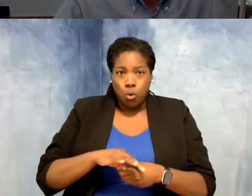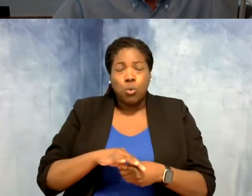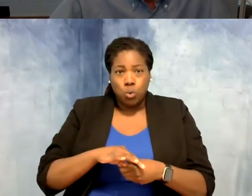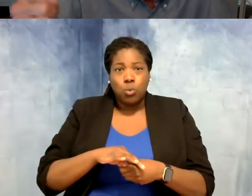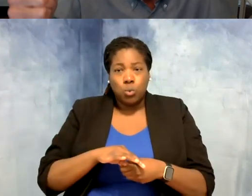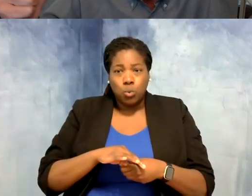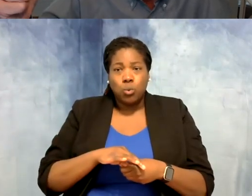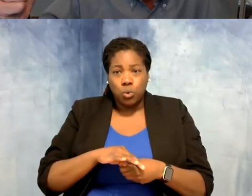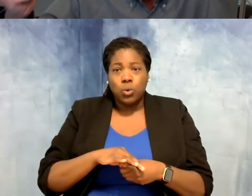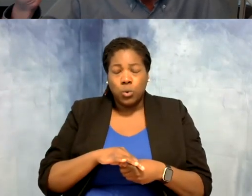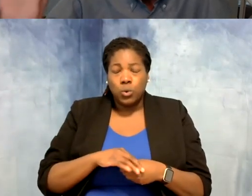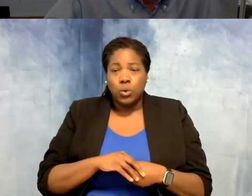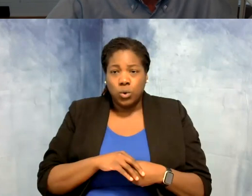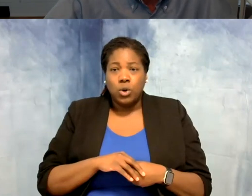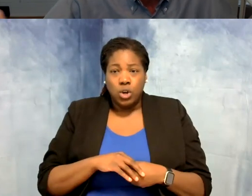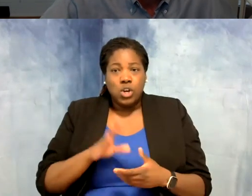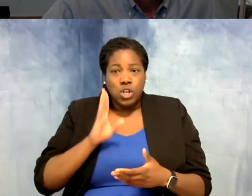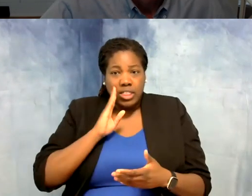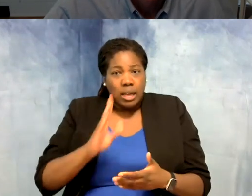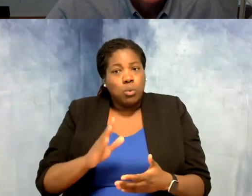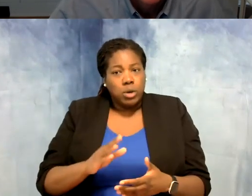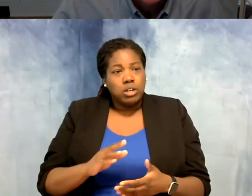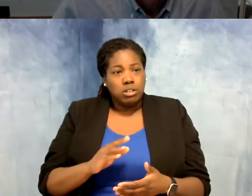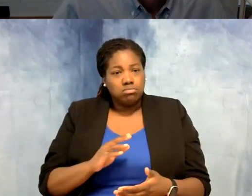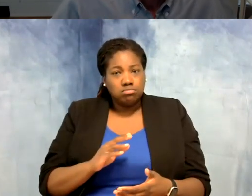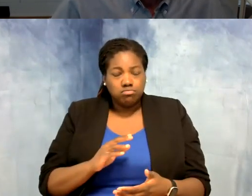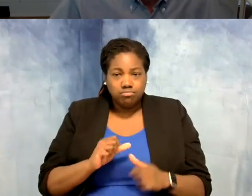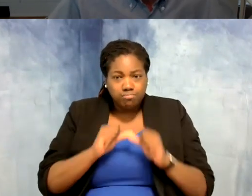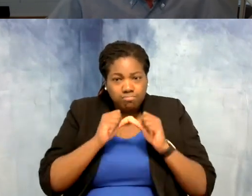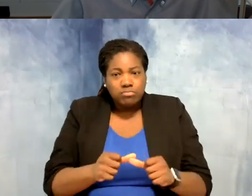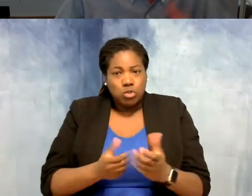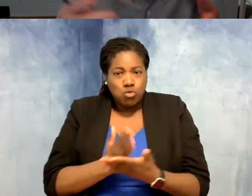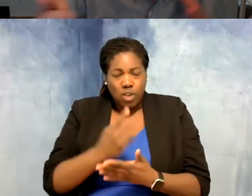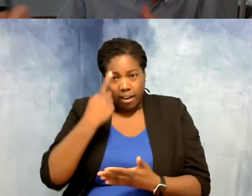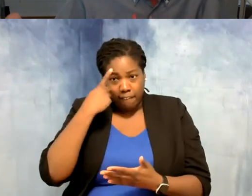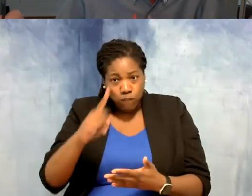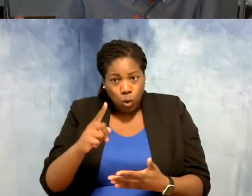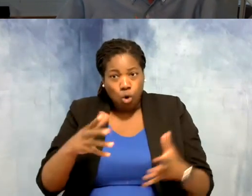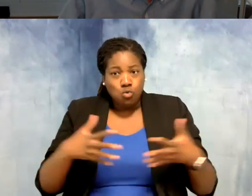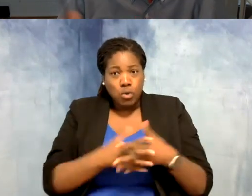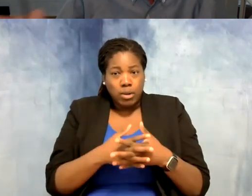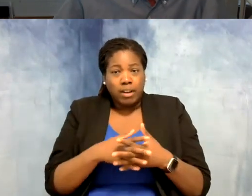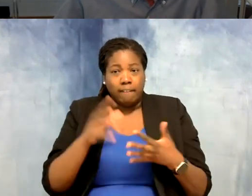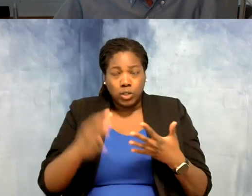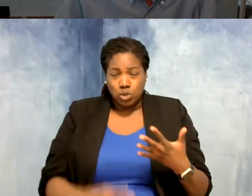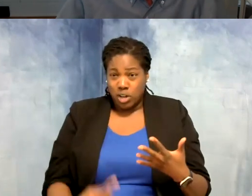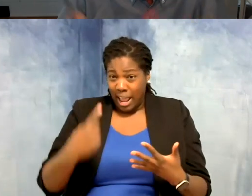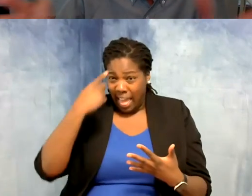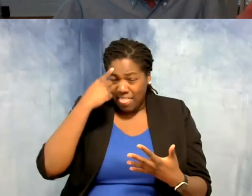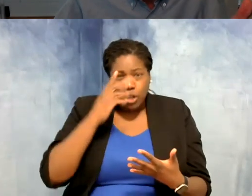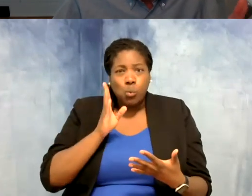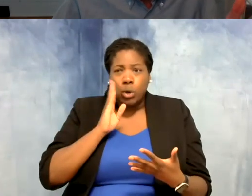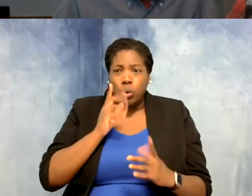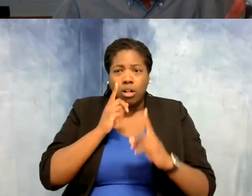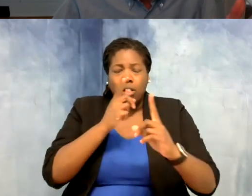ways that reaffirm that right to reproductive choice. And In the long term, I think we'll get there. You know,